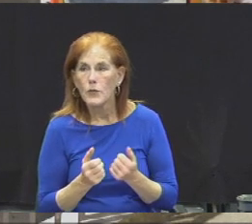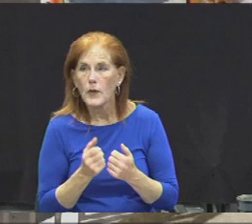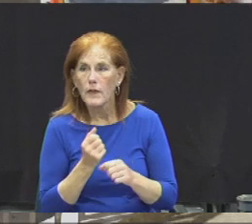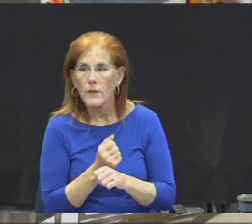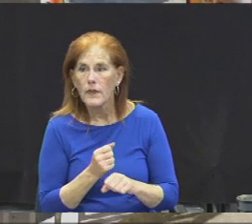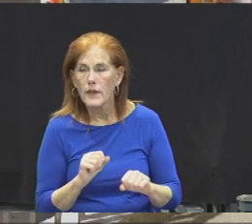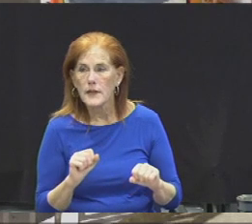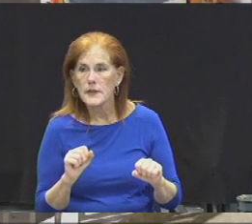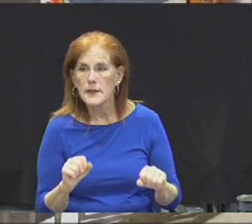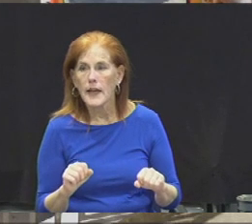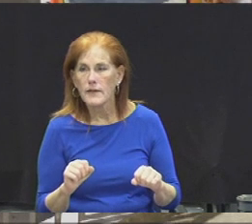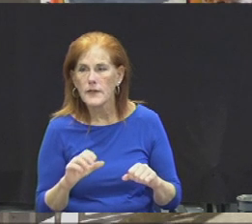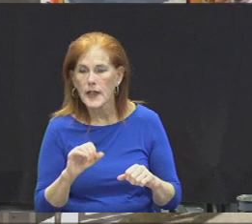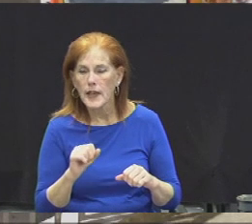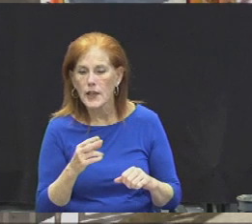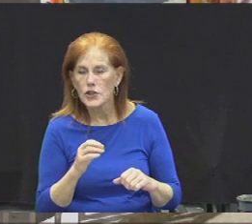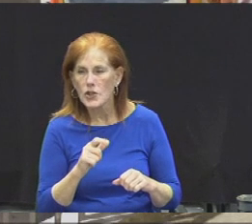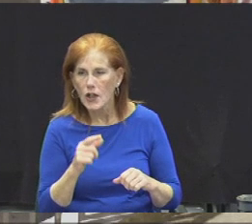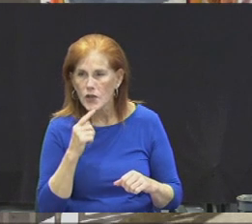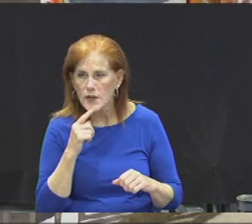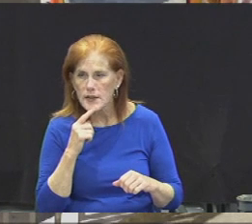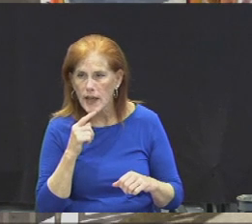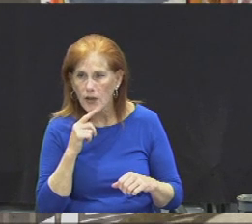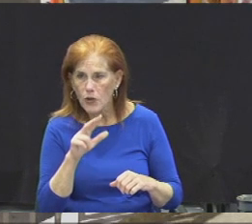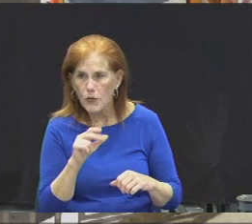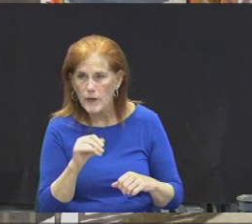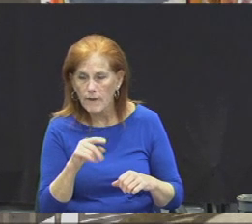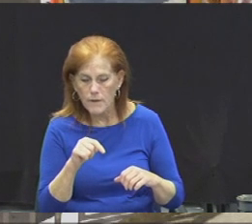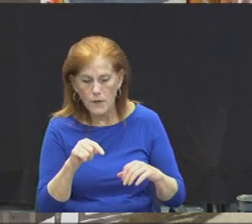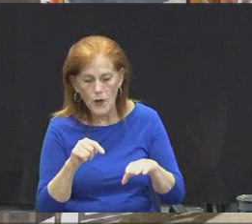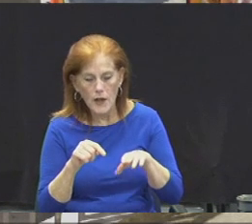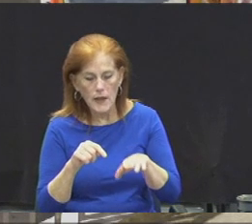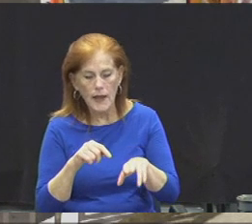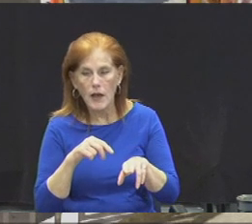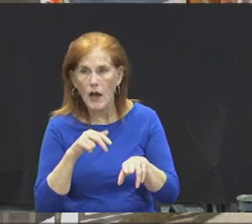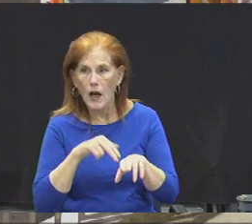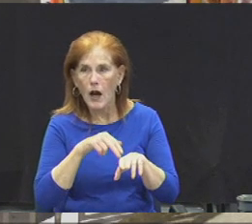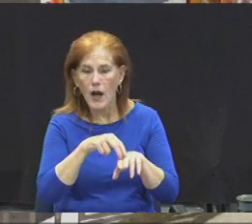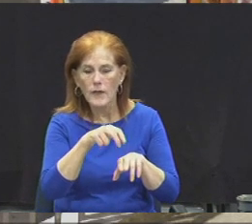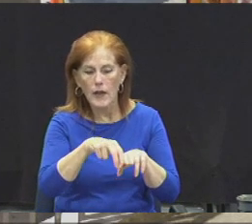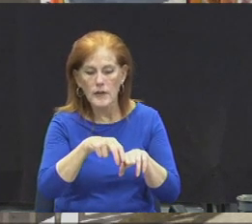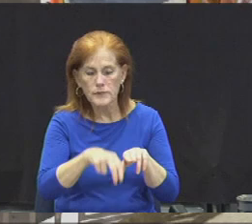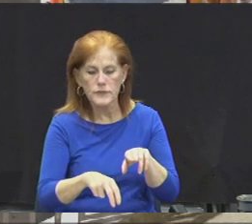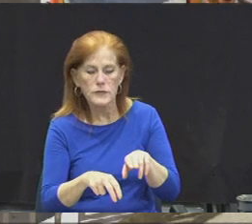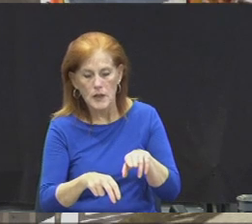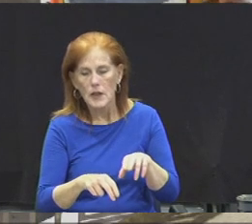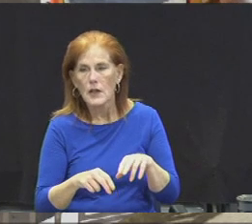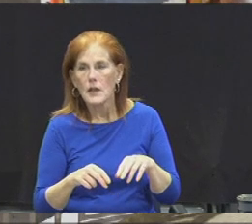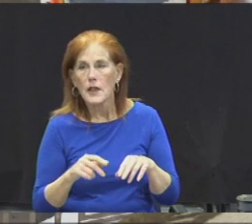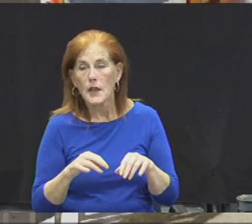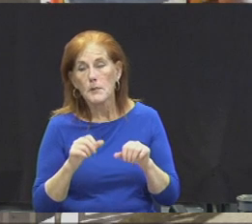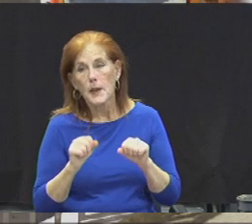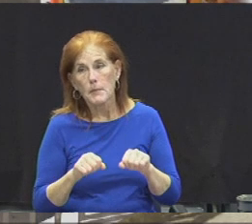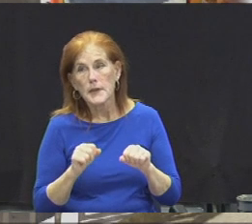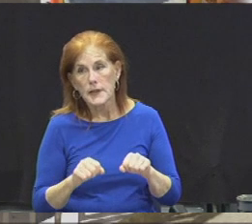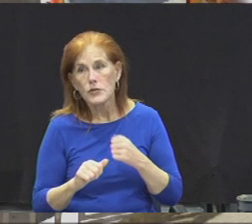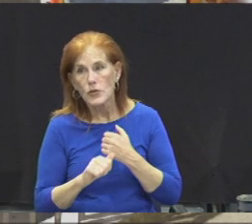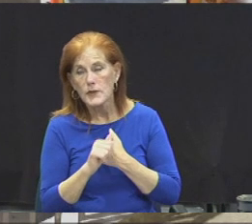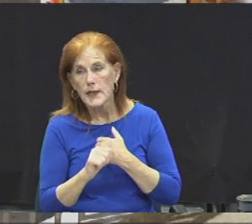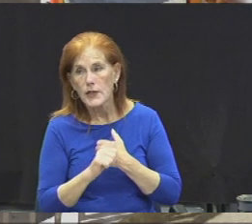safety, the shelves under where you said it's only like 3 feet deep, I could envision that particular scenario being a potential